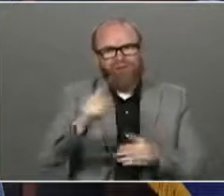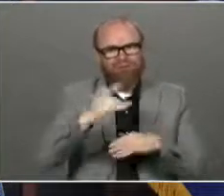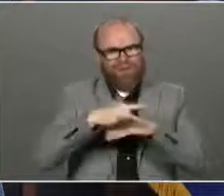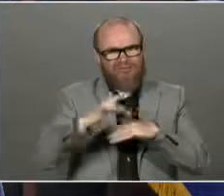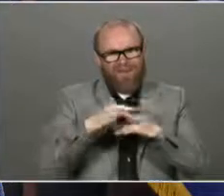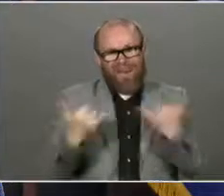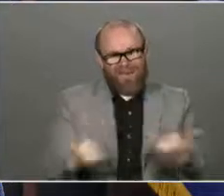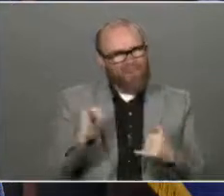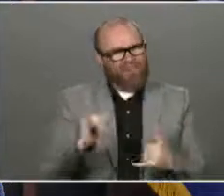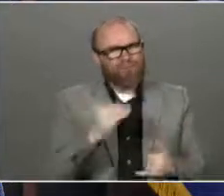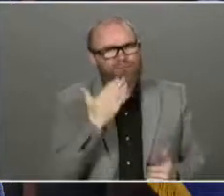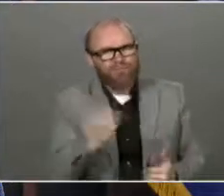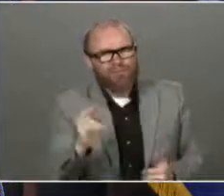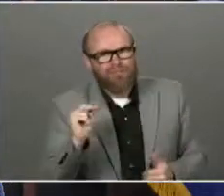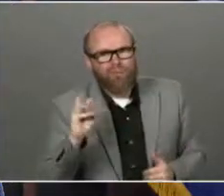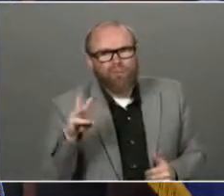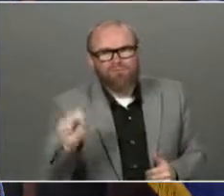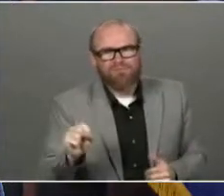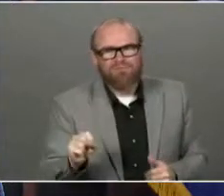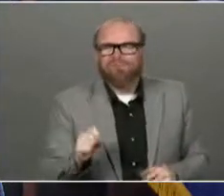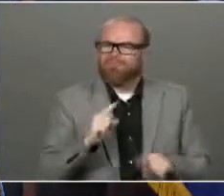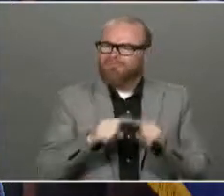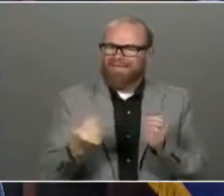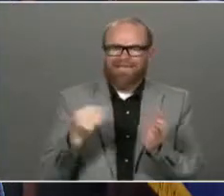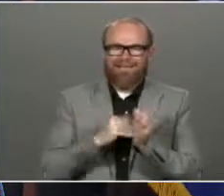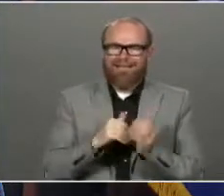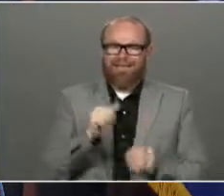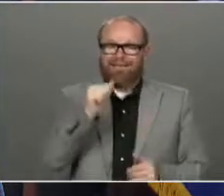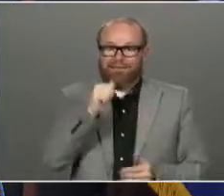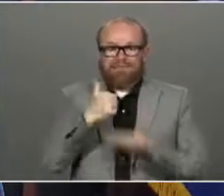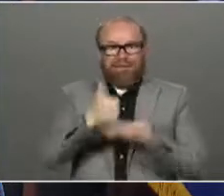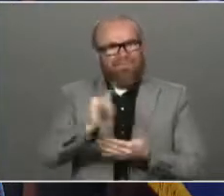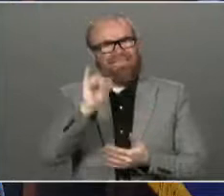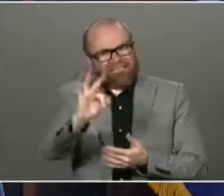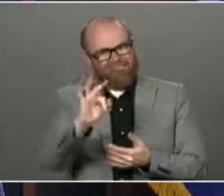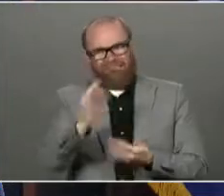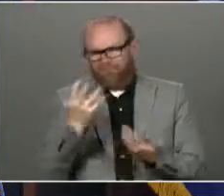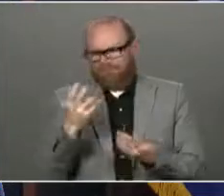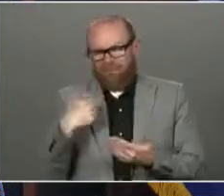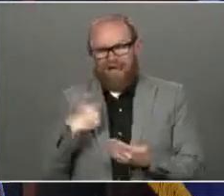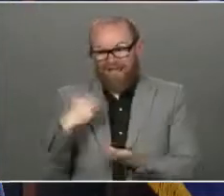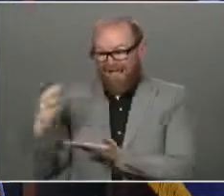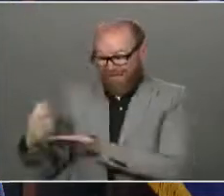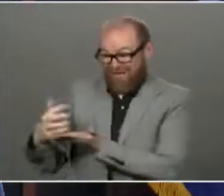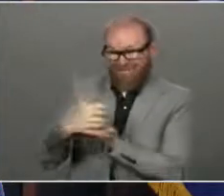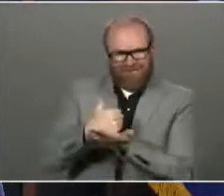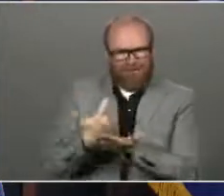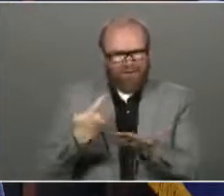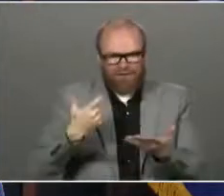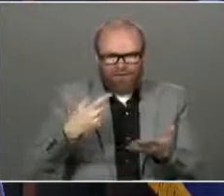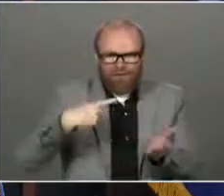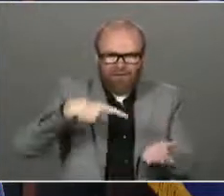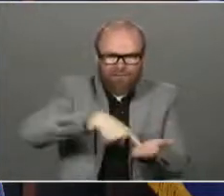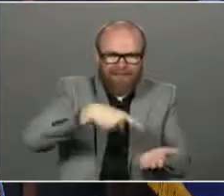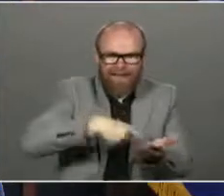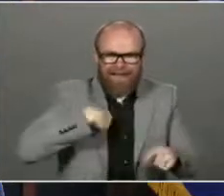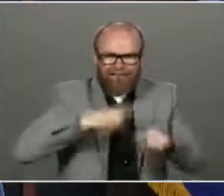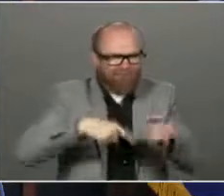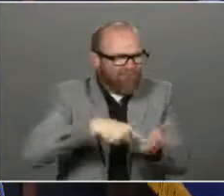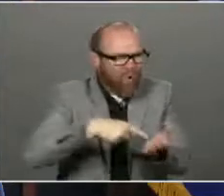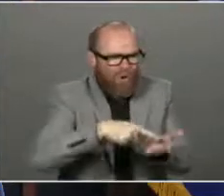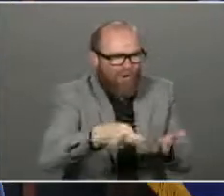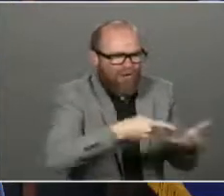before. That's the good news, but it certainly doesn't help when you're struggling to make ends meet, and we know there are far too many Utahns that are in